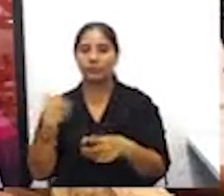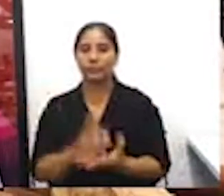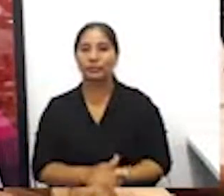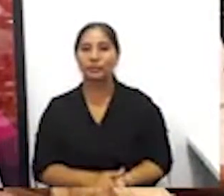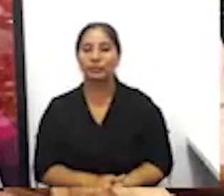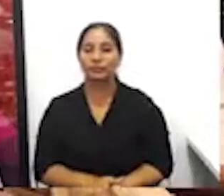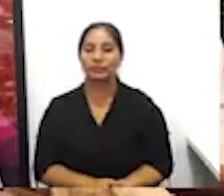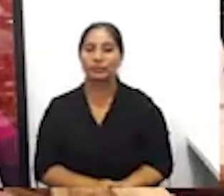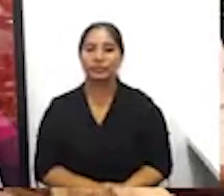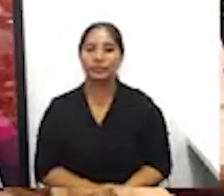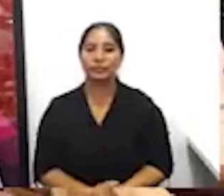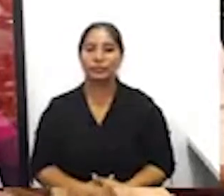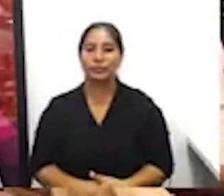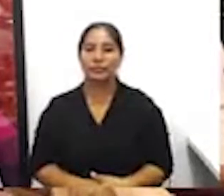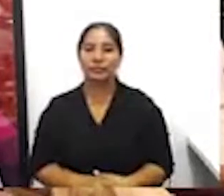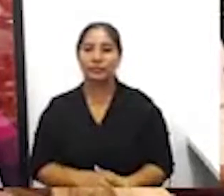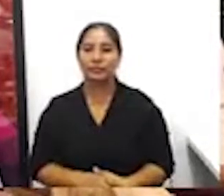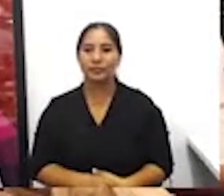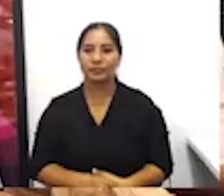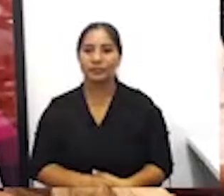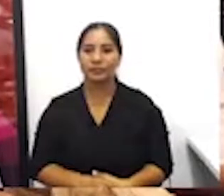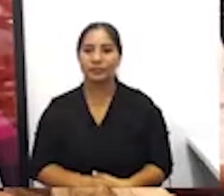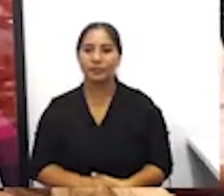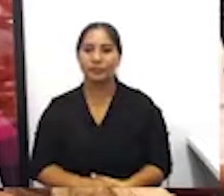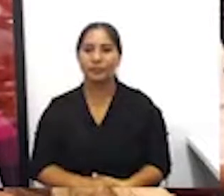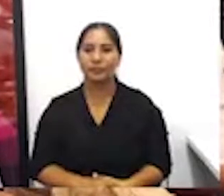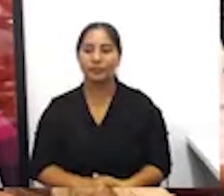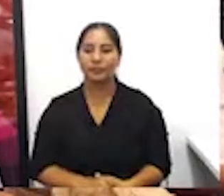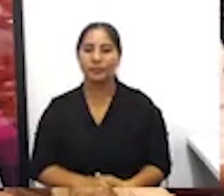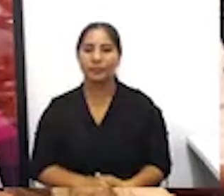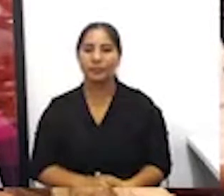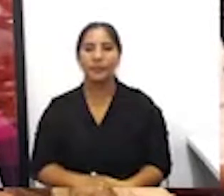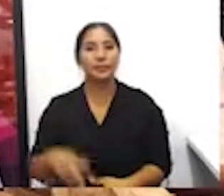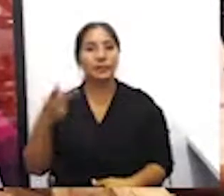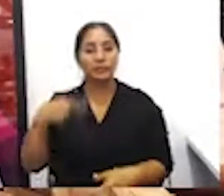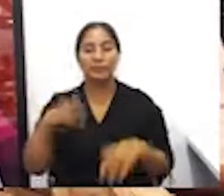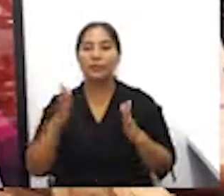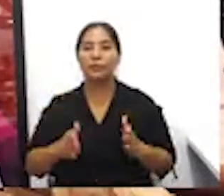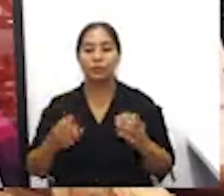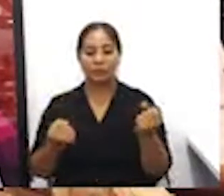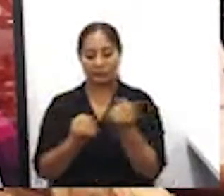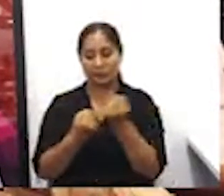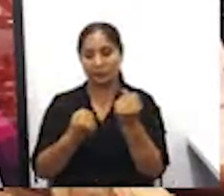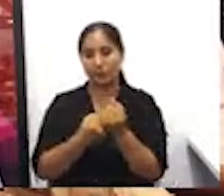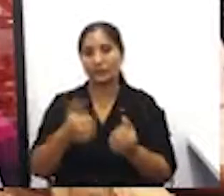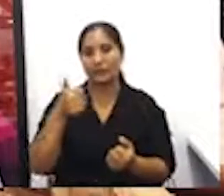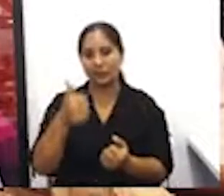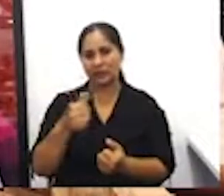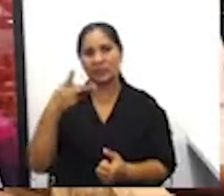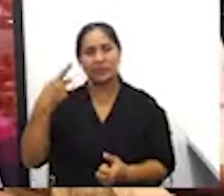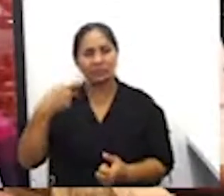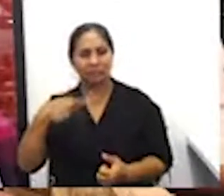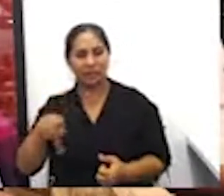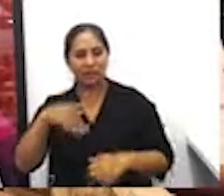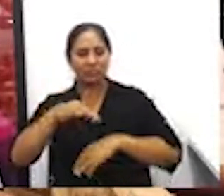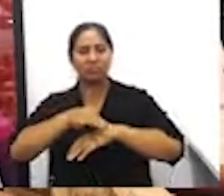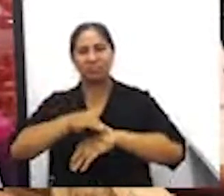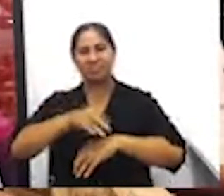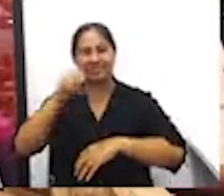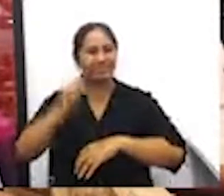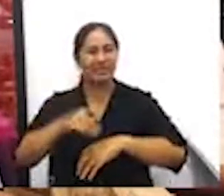supporter. How we can do to make the society admire their values, admire their works at the mom as